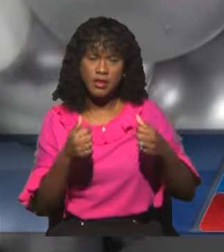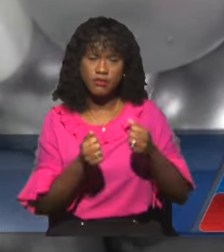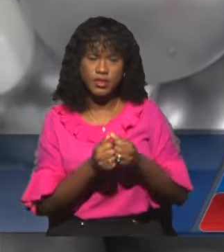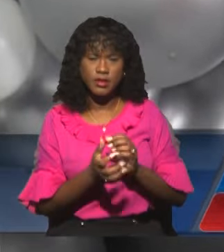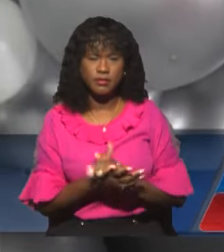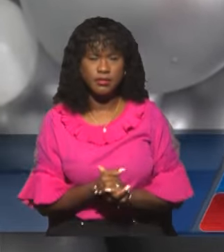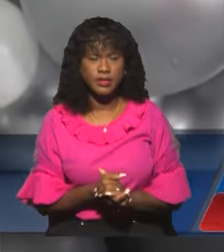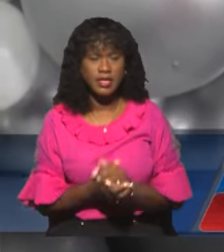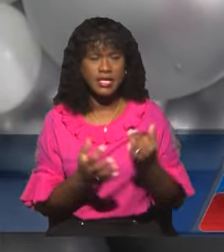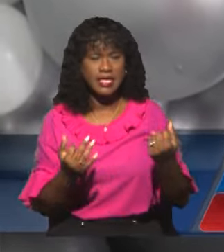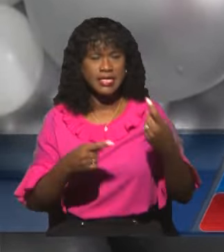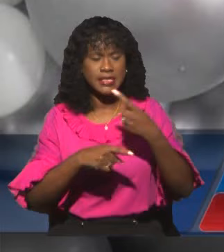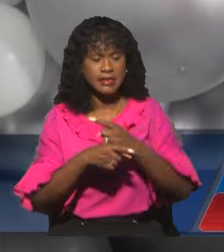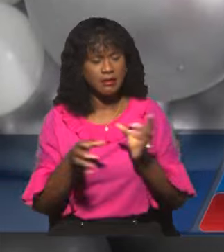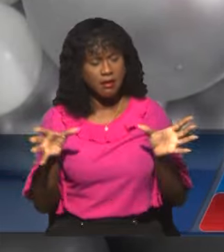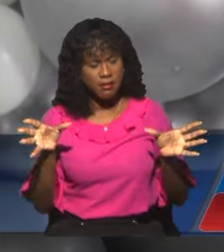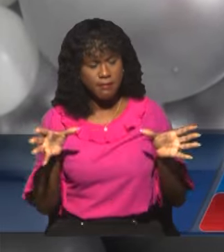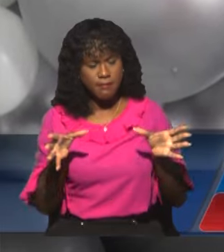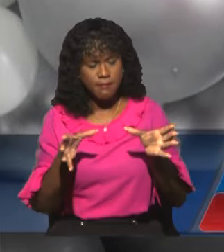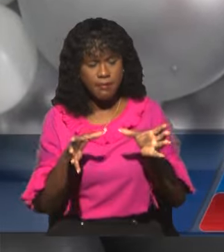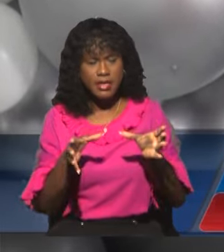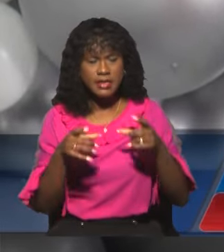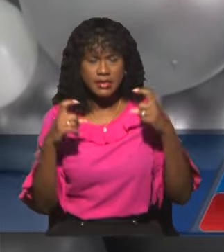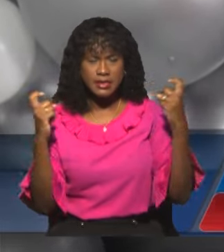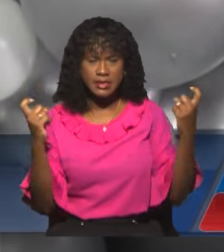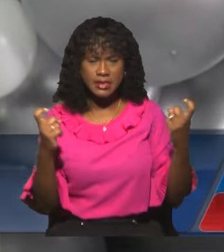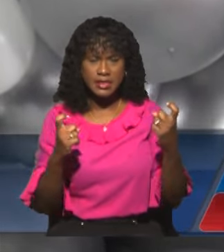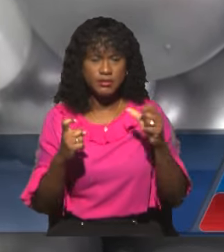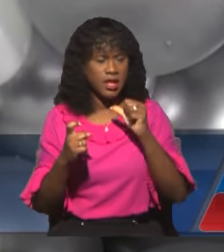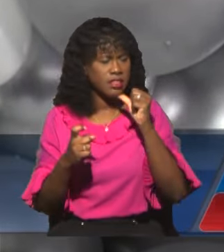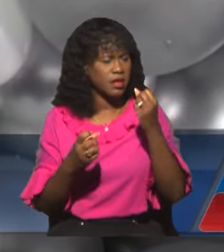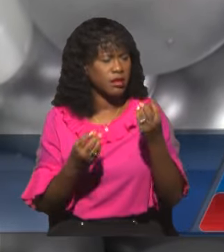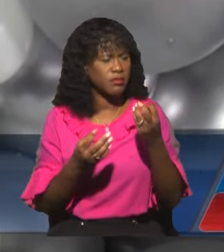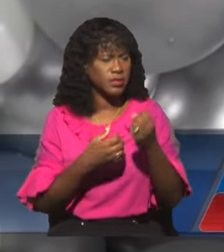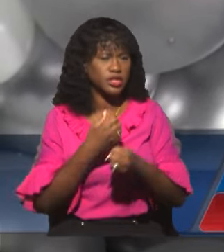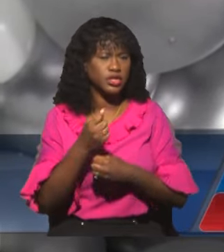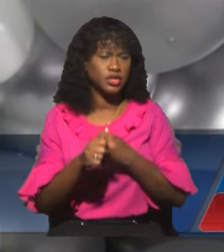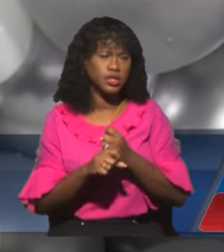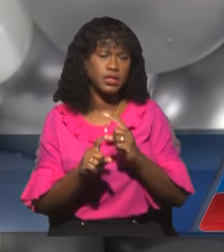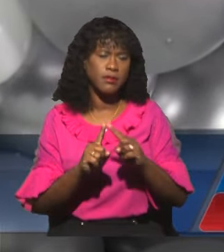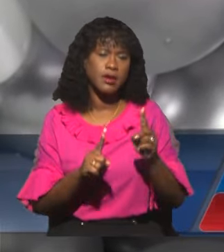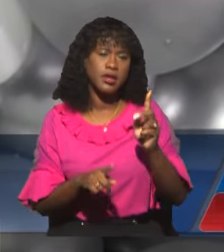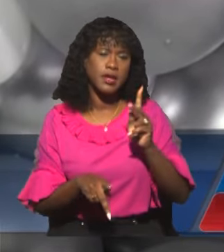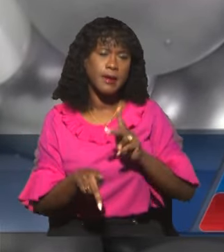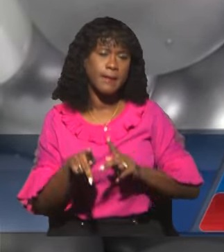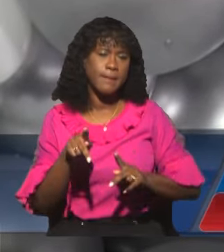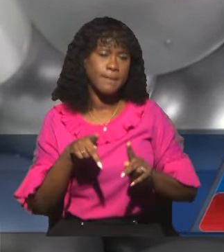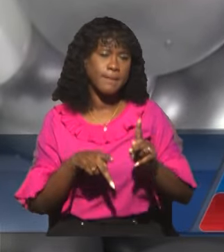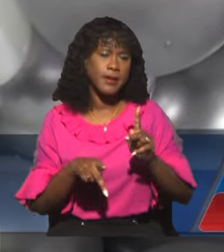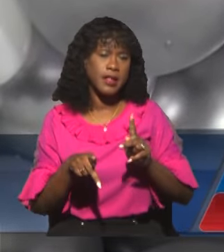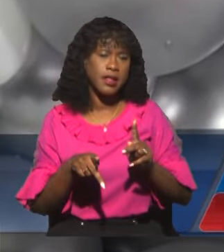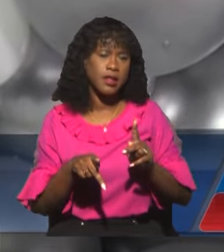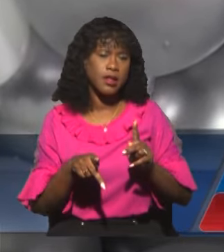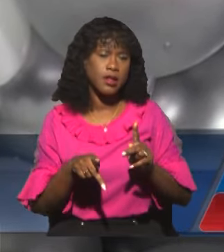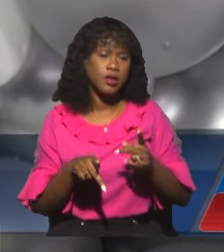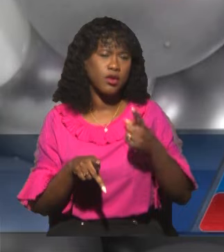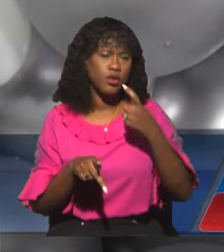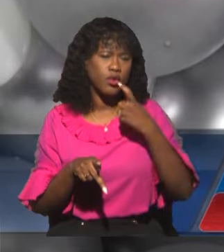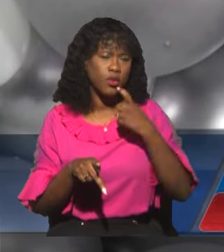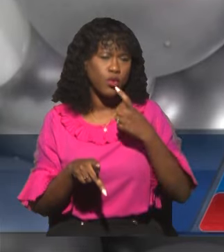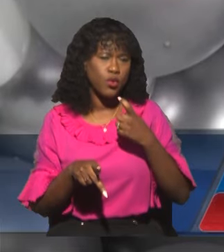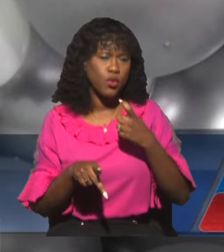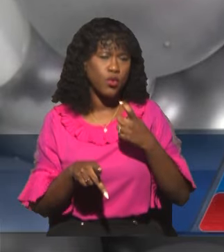Today we gather to celebrate not the years, but the people who